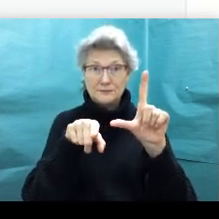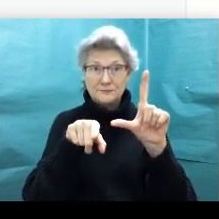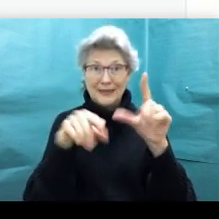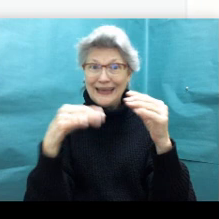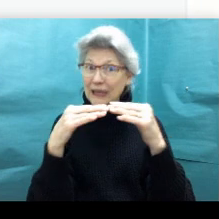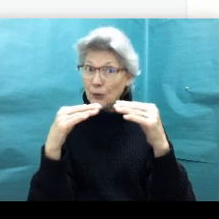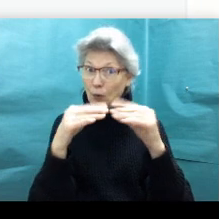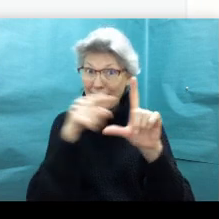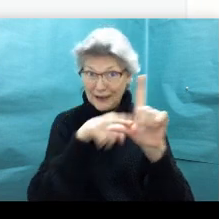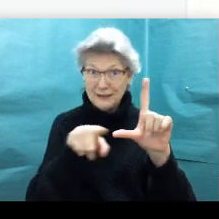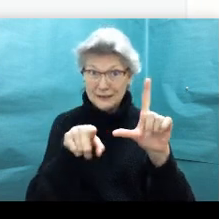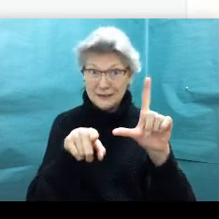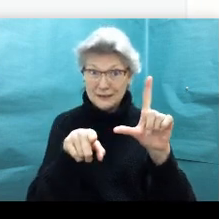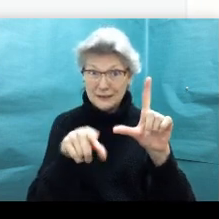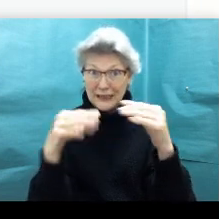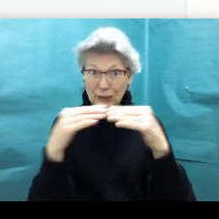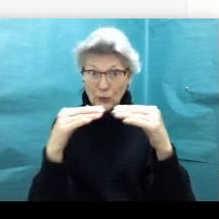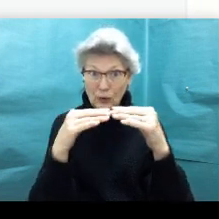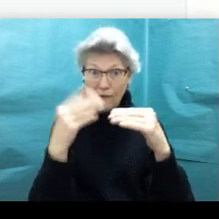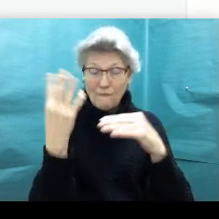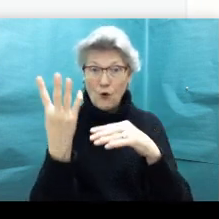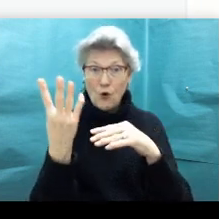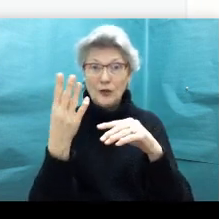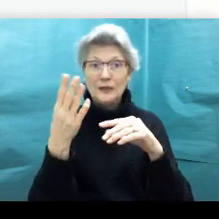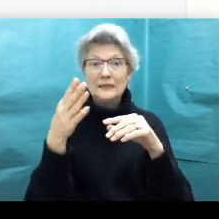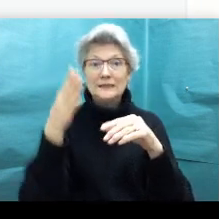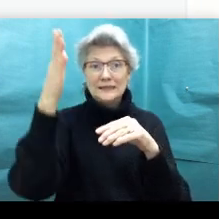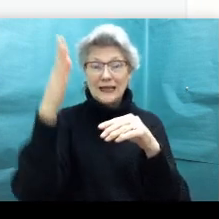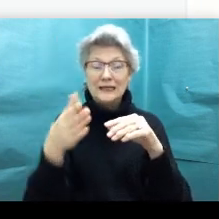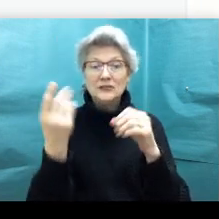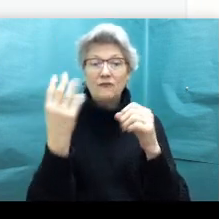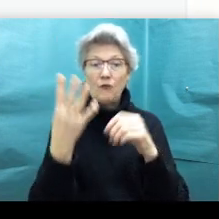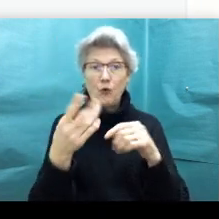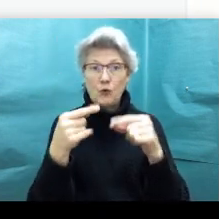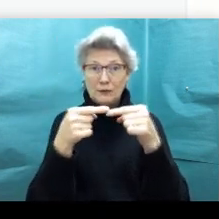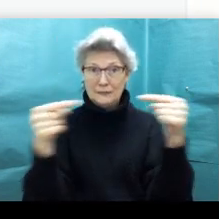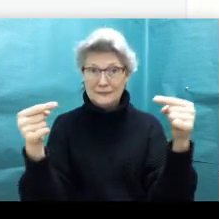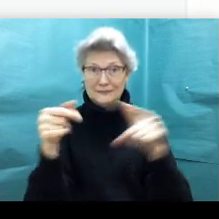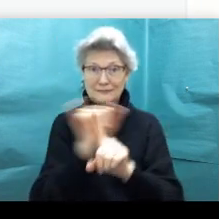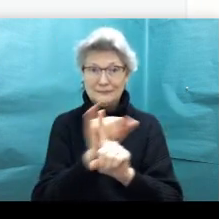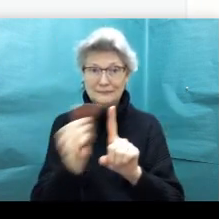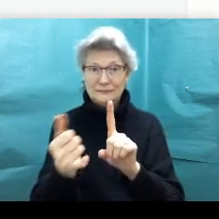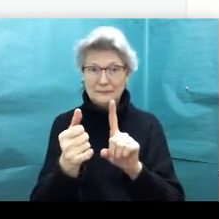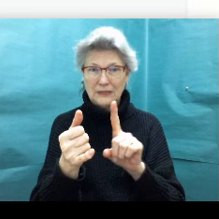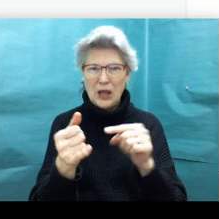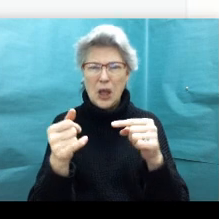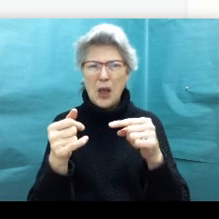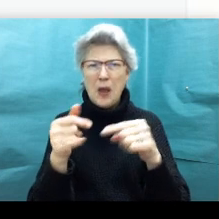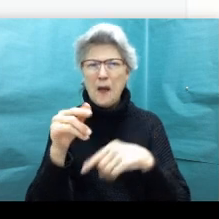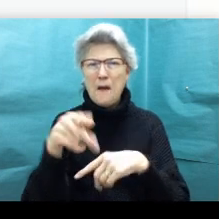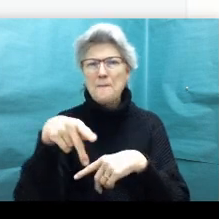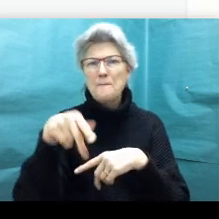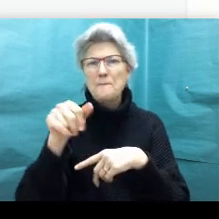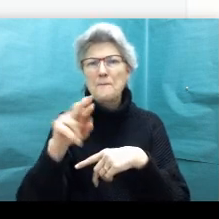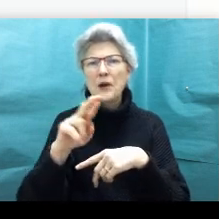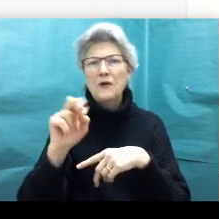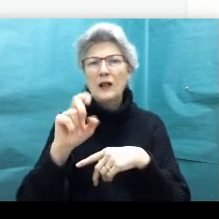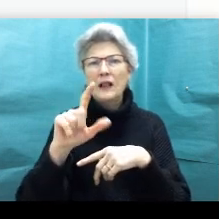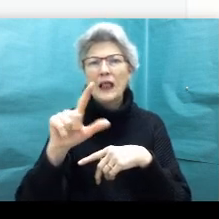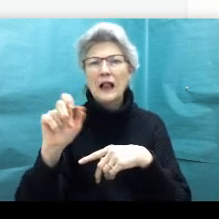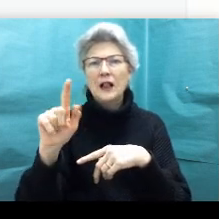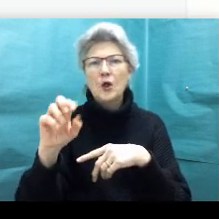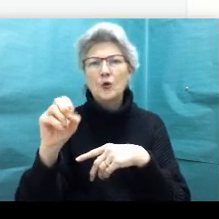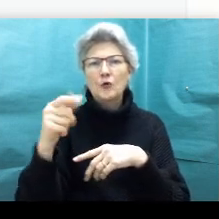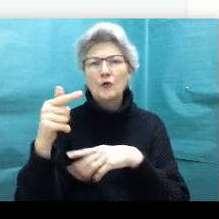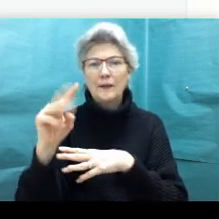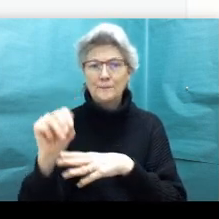equal angles. 4 sides, 4 lines of symmetry. Now a parallelogram, those sides are